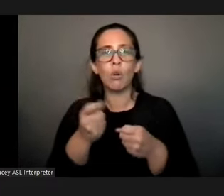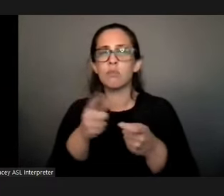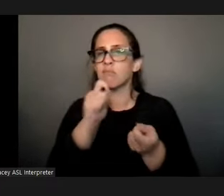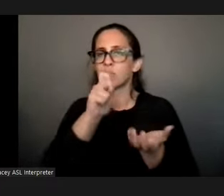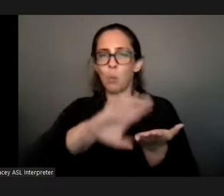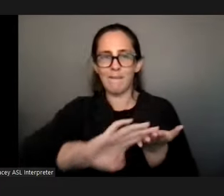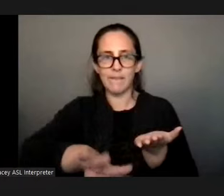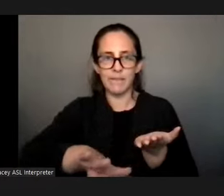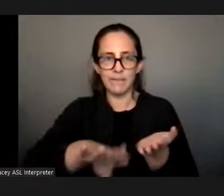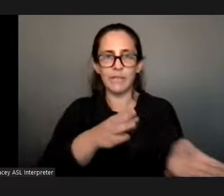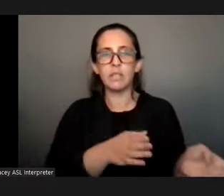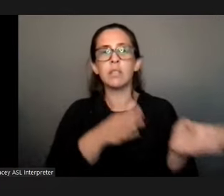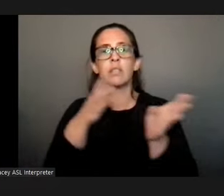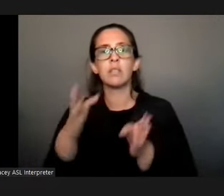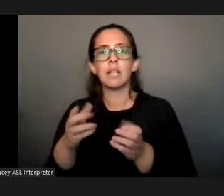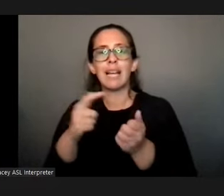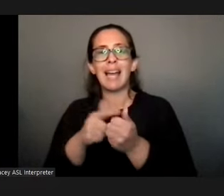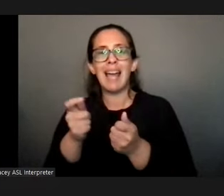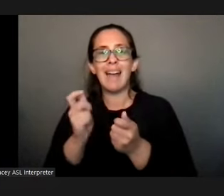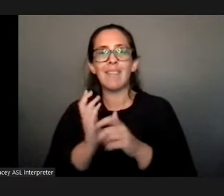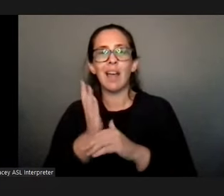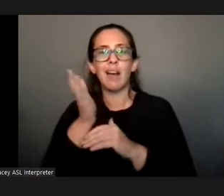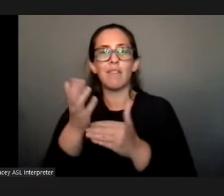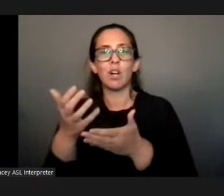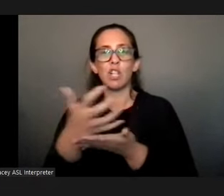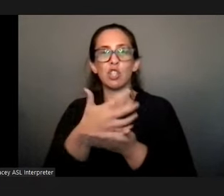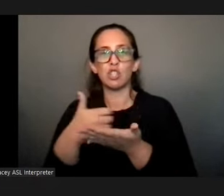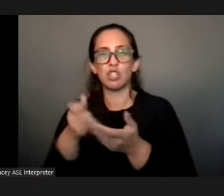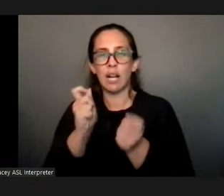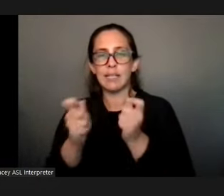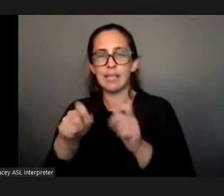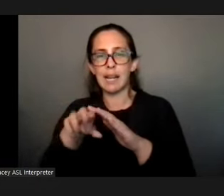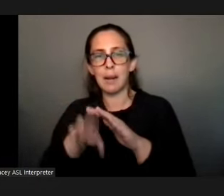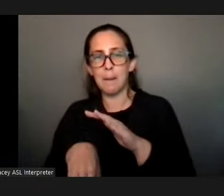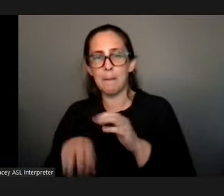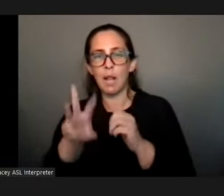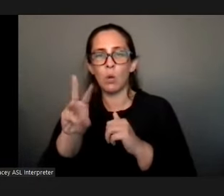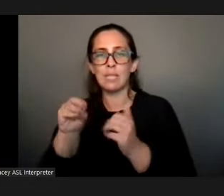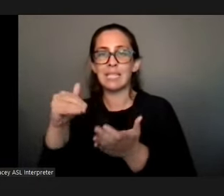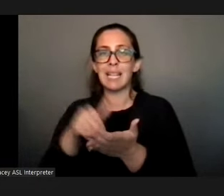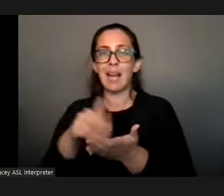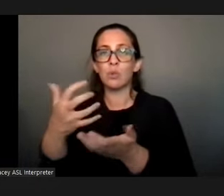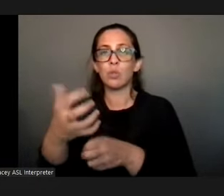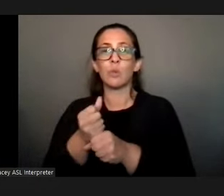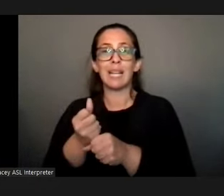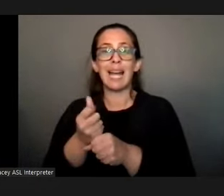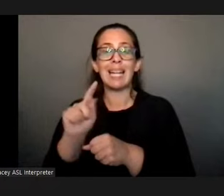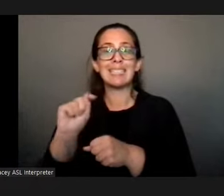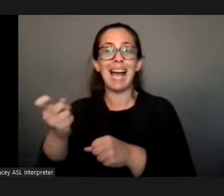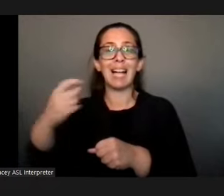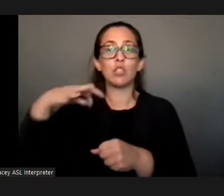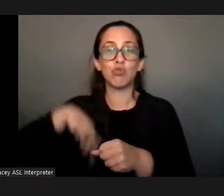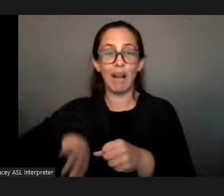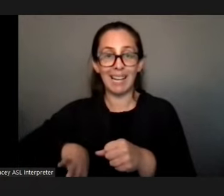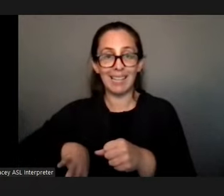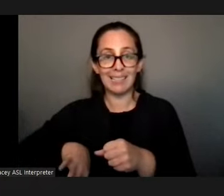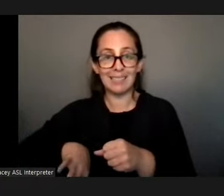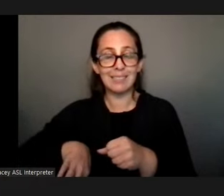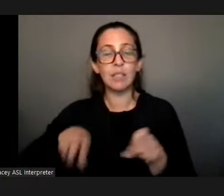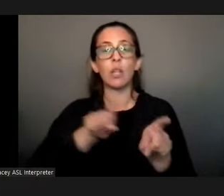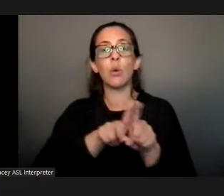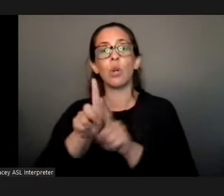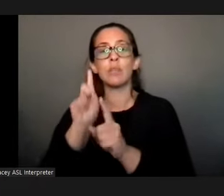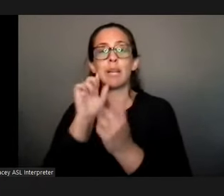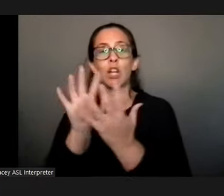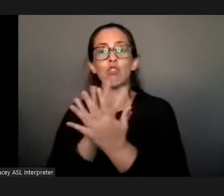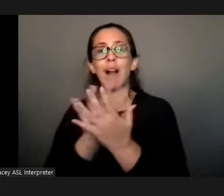Business District residents with gross adjusted incomes below $60,000 would be eligible for a tax credit. And there would be a Traffic Mobility Review